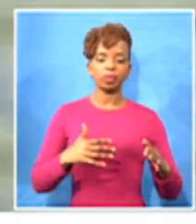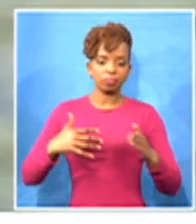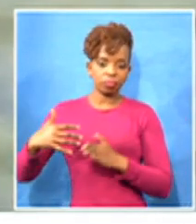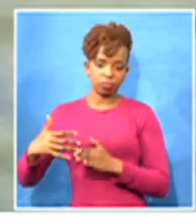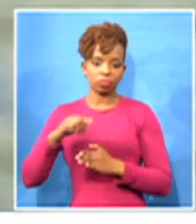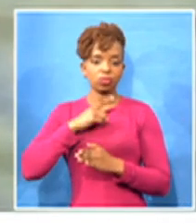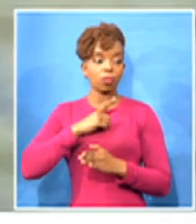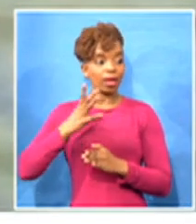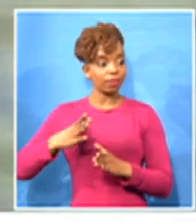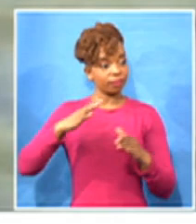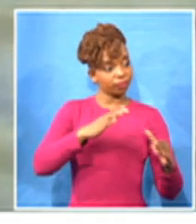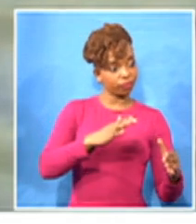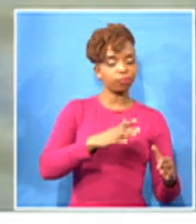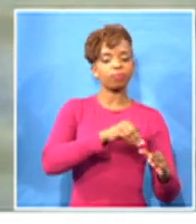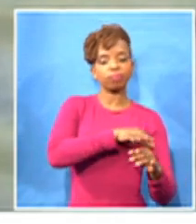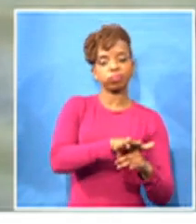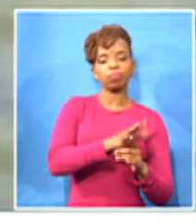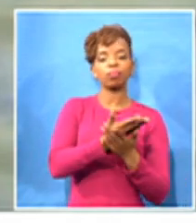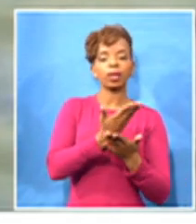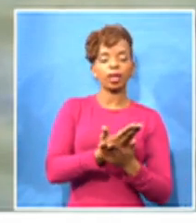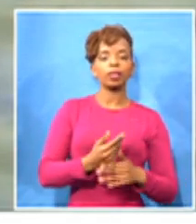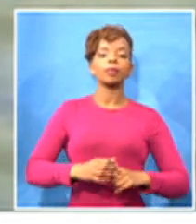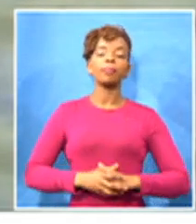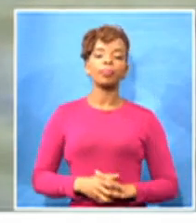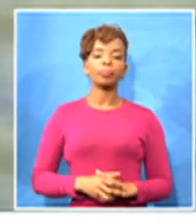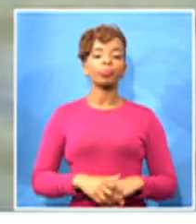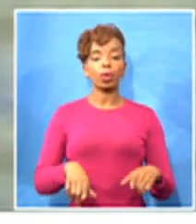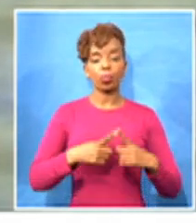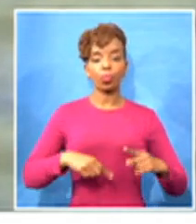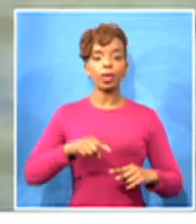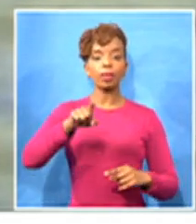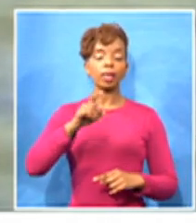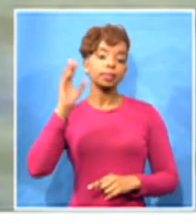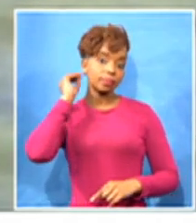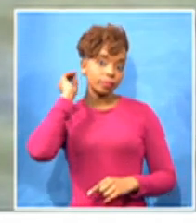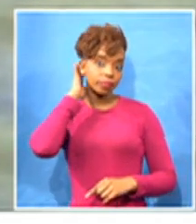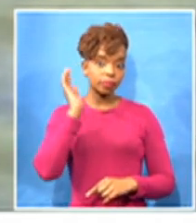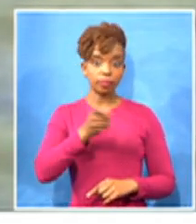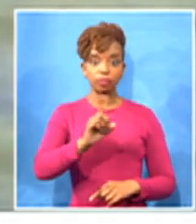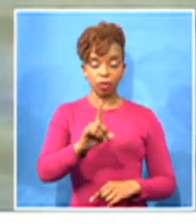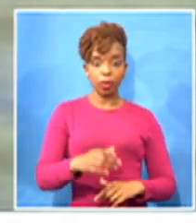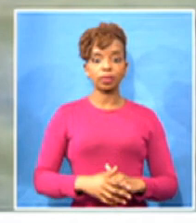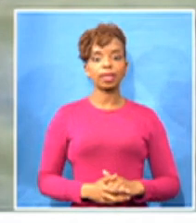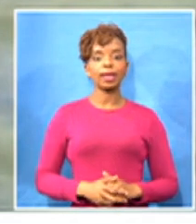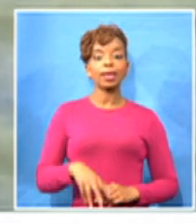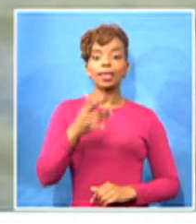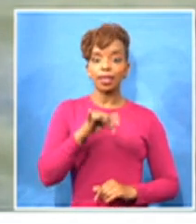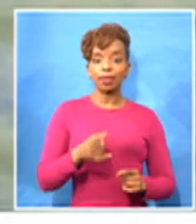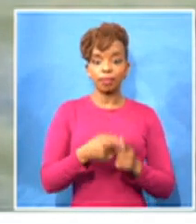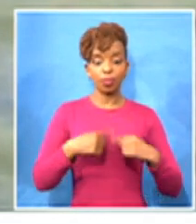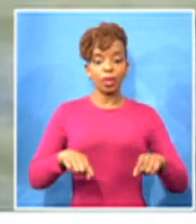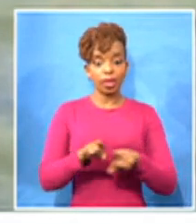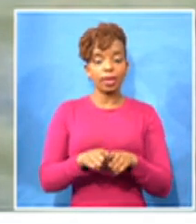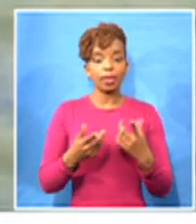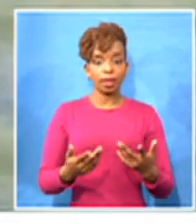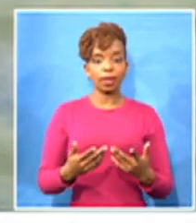virus. But what we need to be aware of is that if we abstain from vaccination for